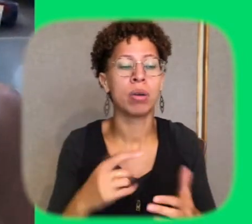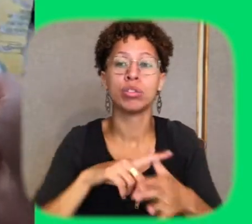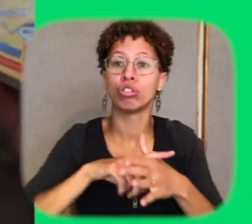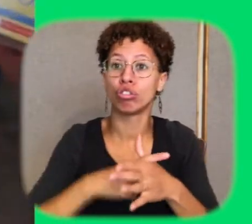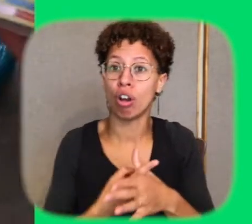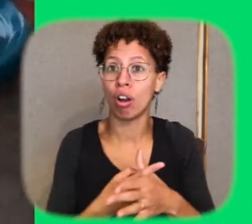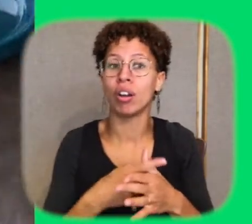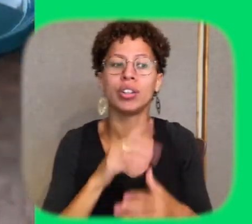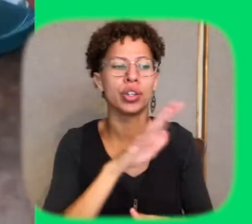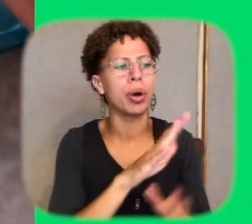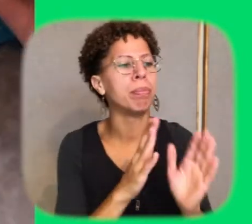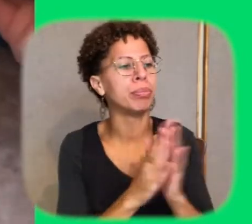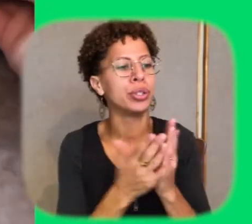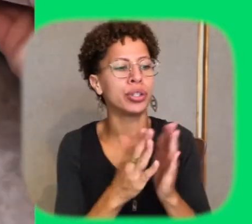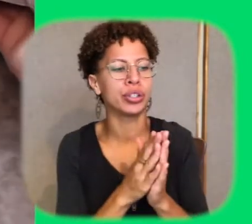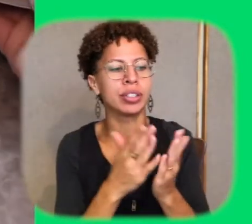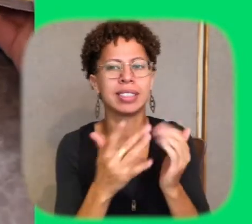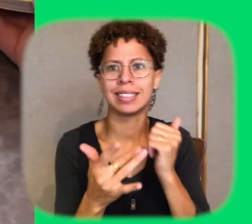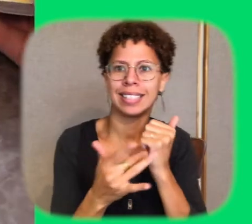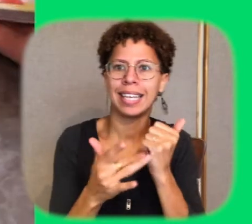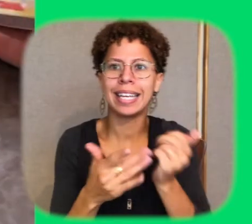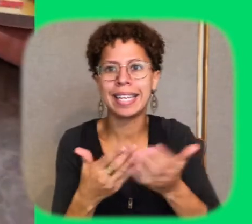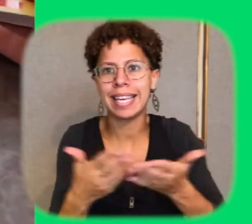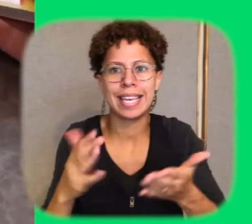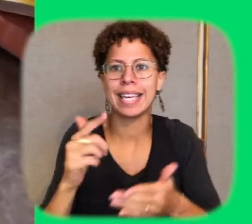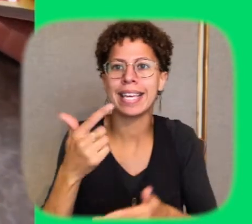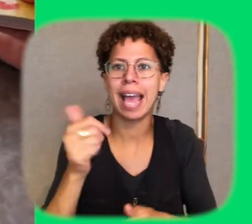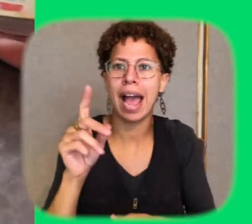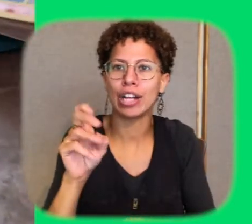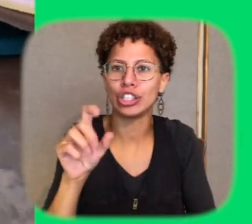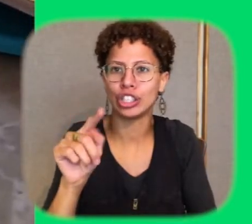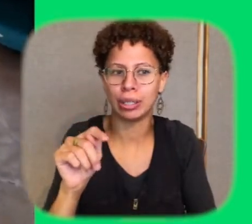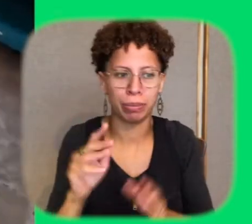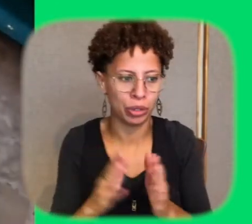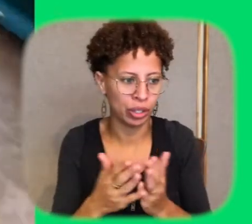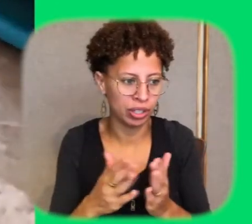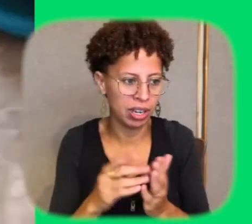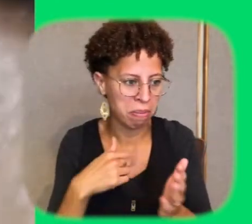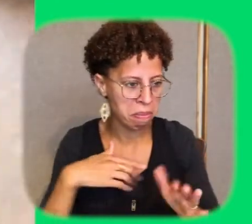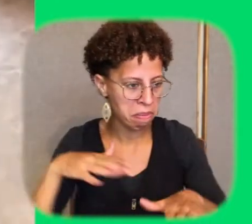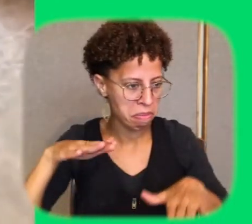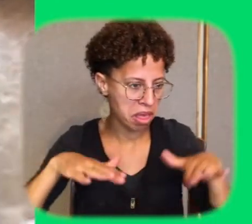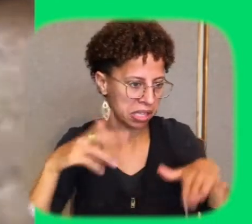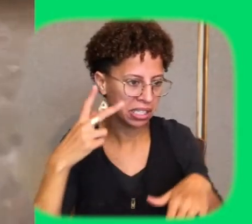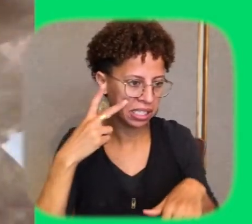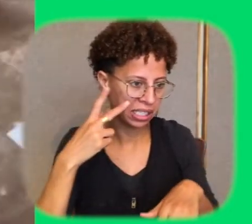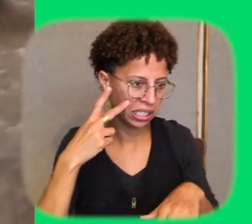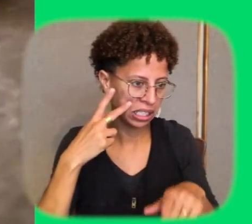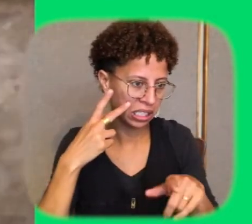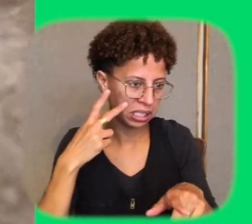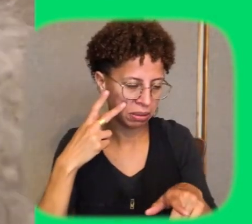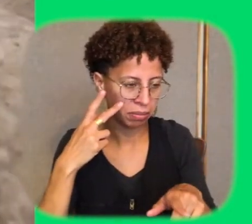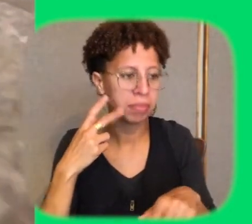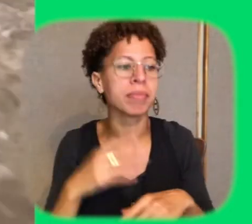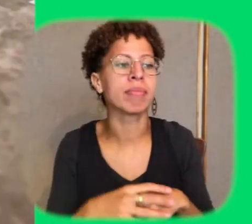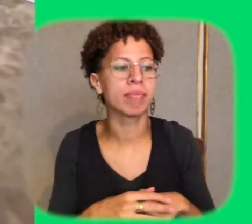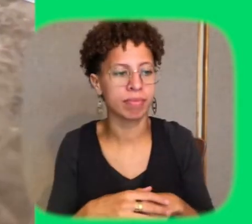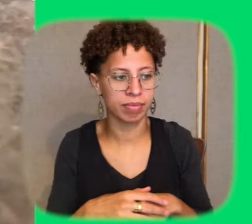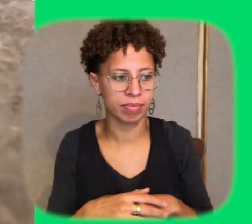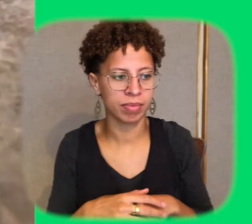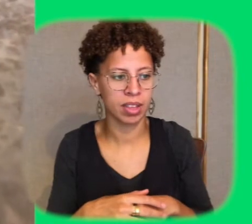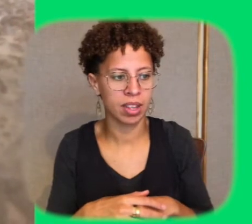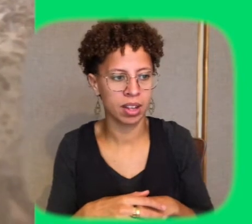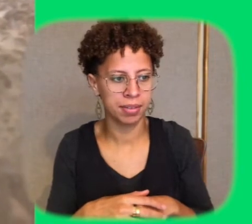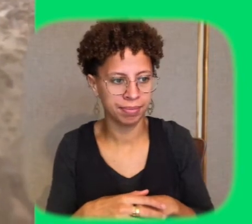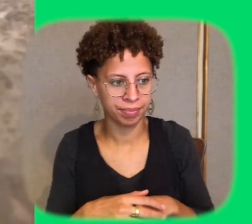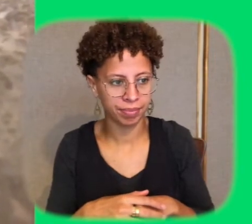is pretty cool. And I'm going to put it and balance it just on top of those four eggshells. And you can, I can't turn my phone, so I'm going to try to get down low.